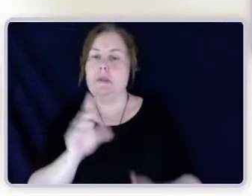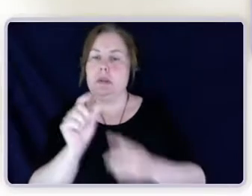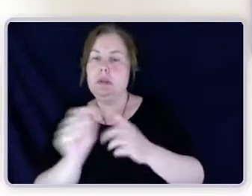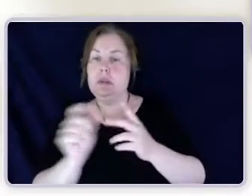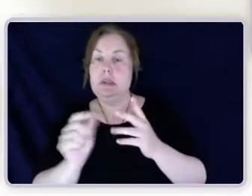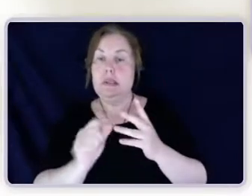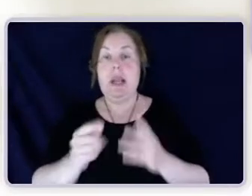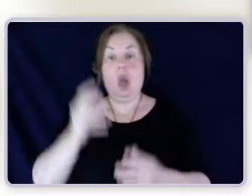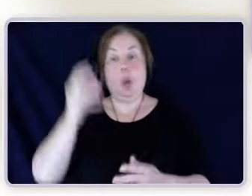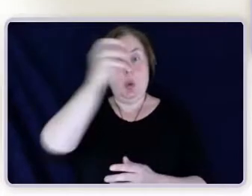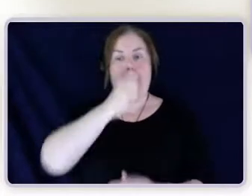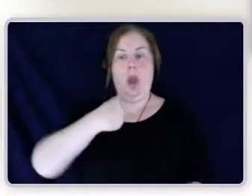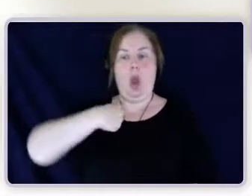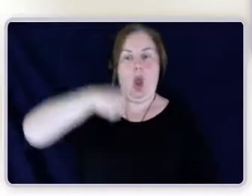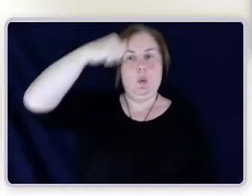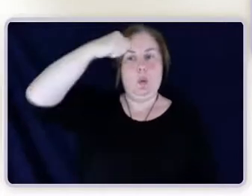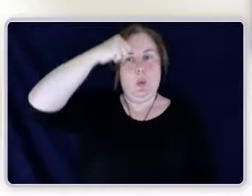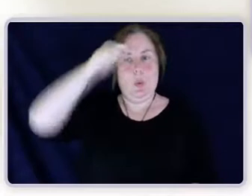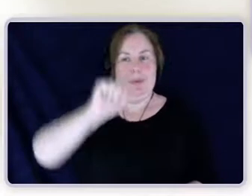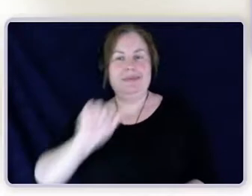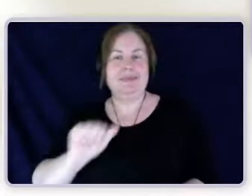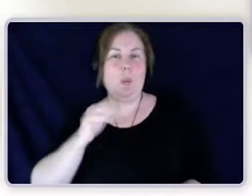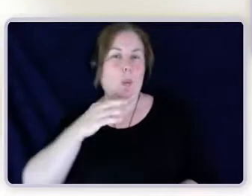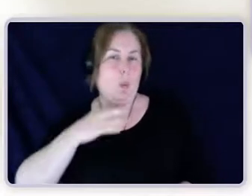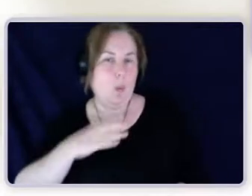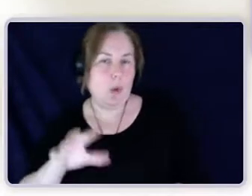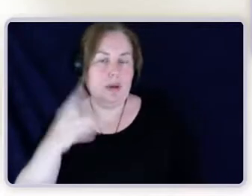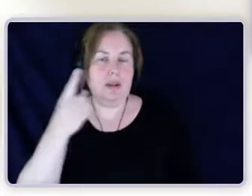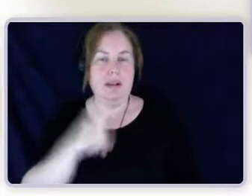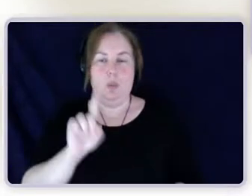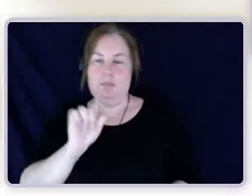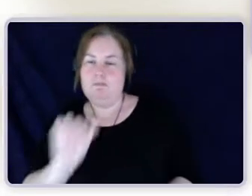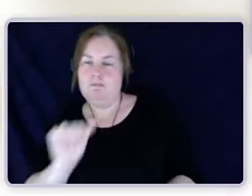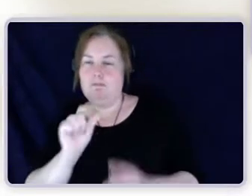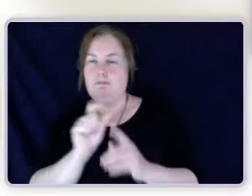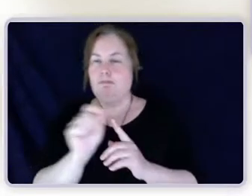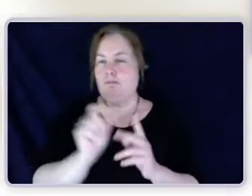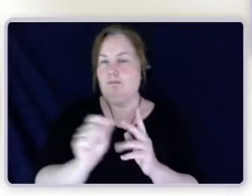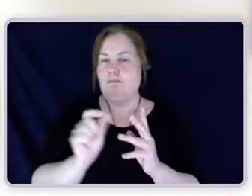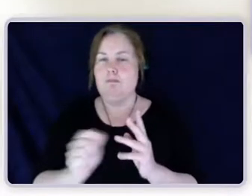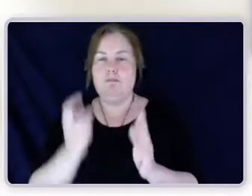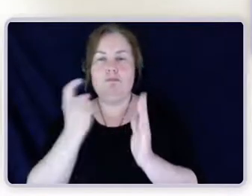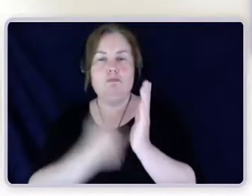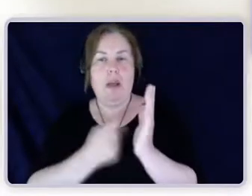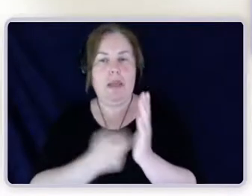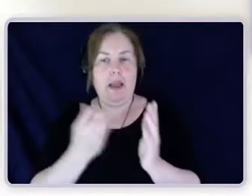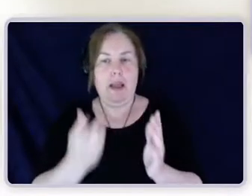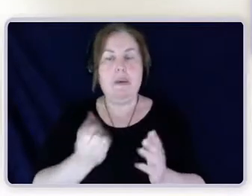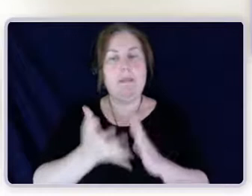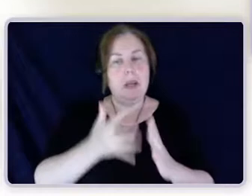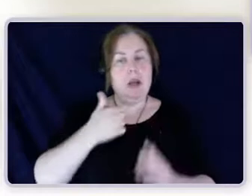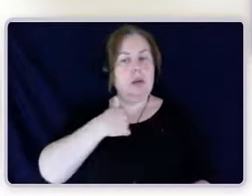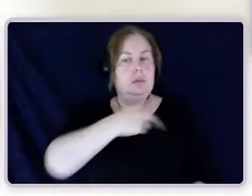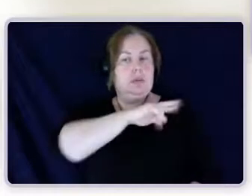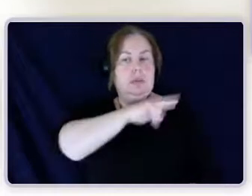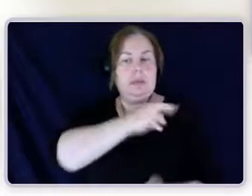it's incumbent on me as the guardian to make sure that I spend enough time with the person to fully and truly understand what